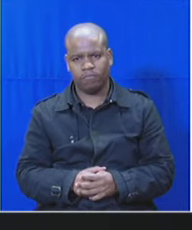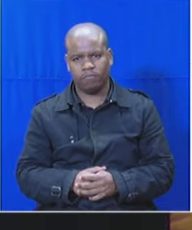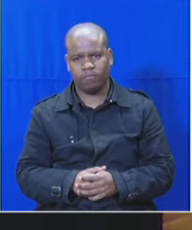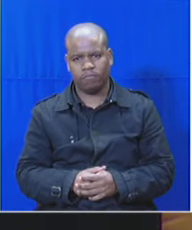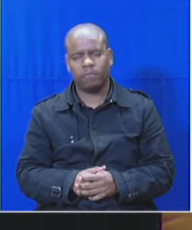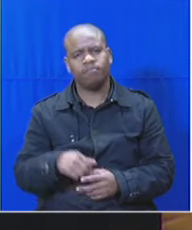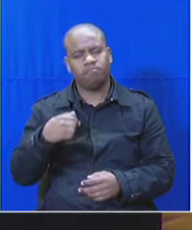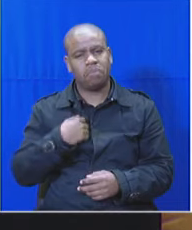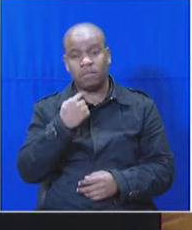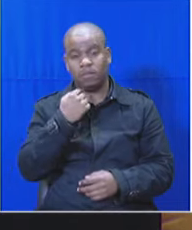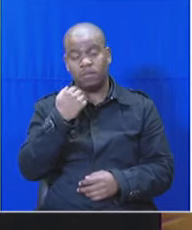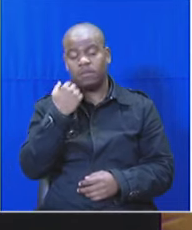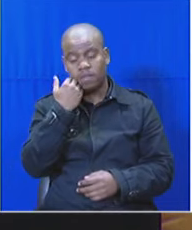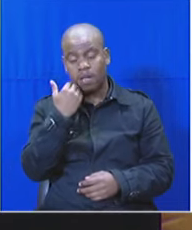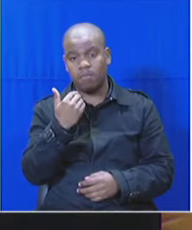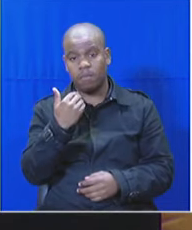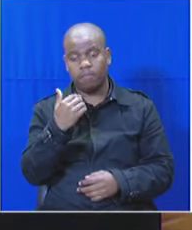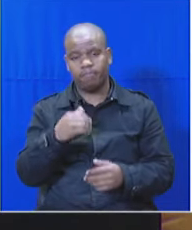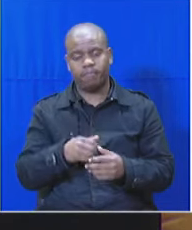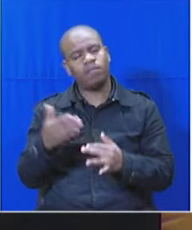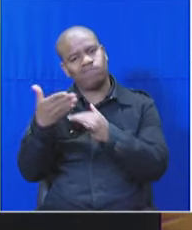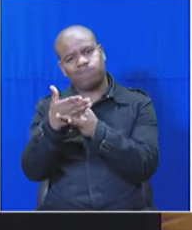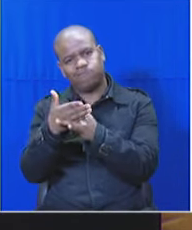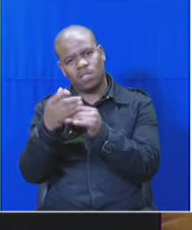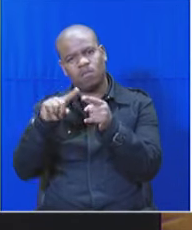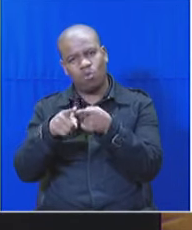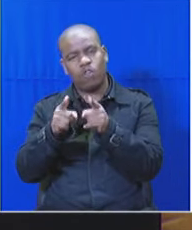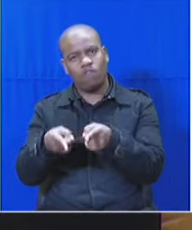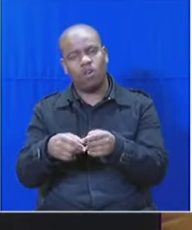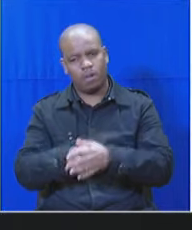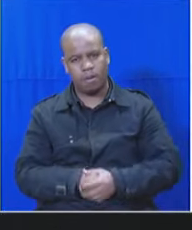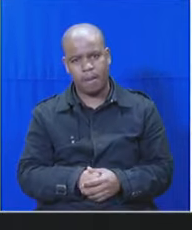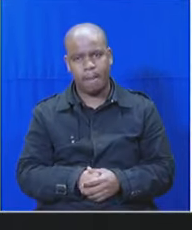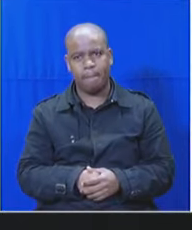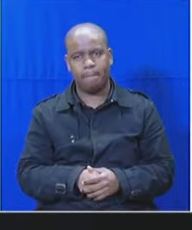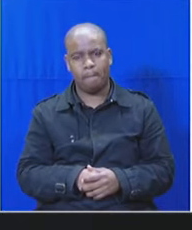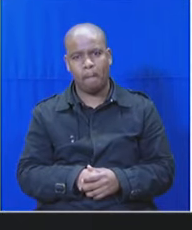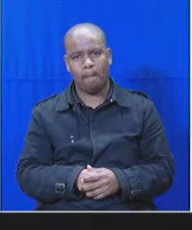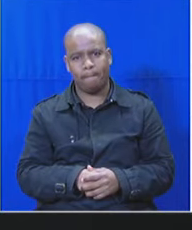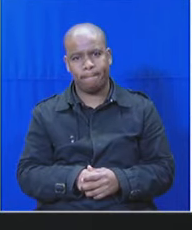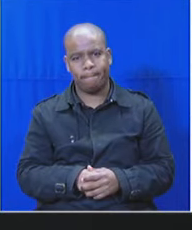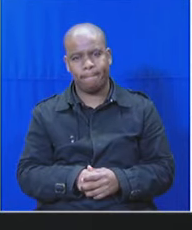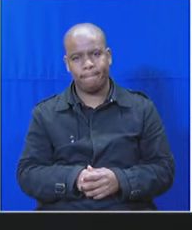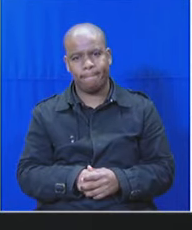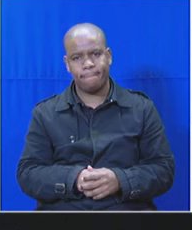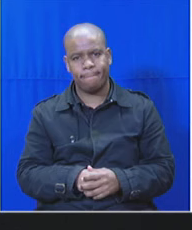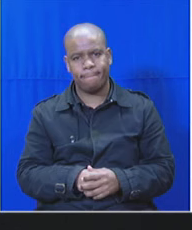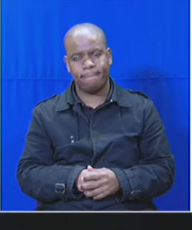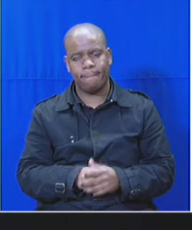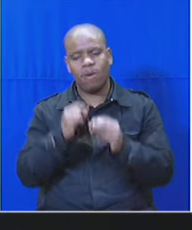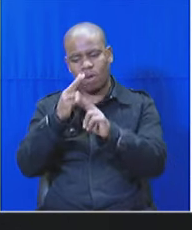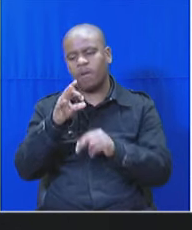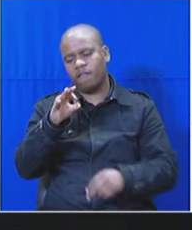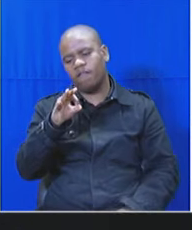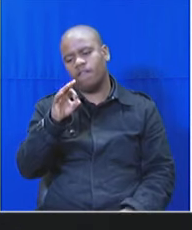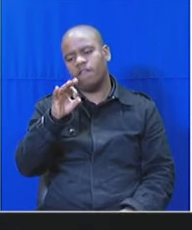I was saying the third phase. Point of order, Chair. Another interruption. Order, honourable member. Honourable Filtane. That was a